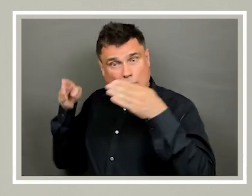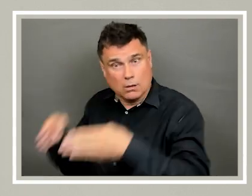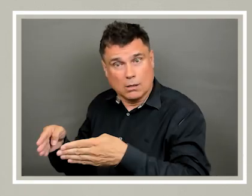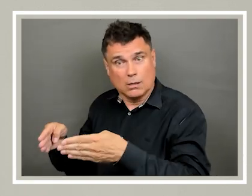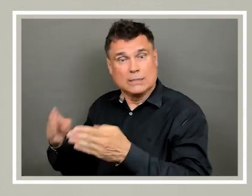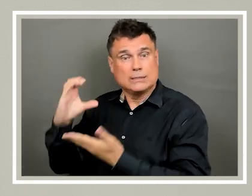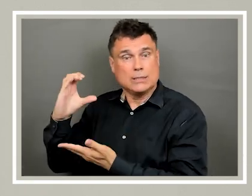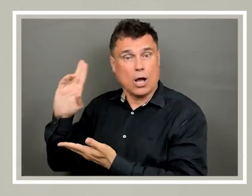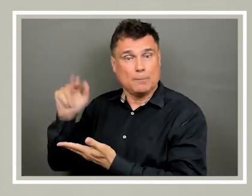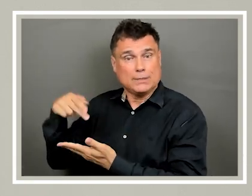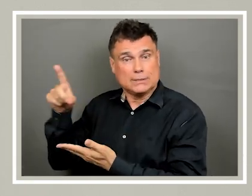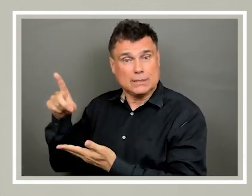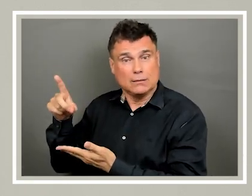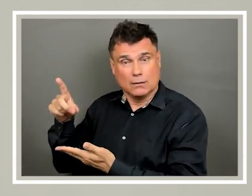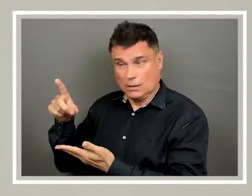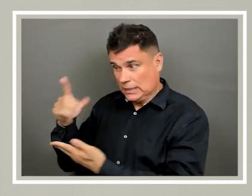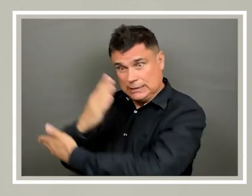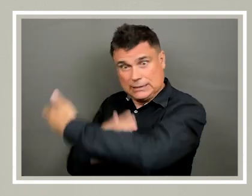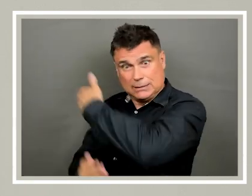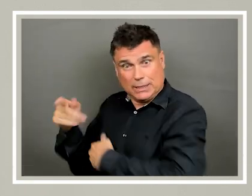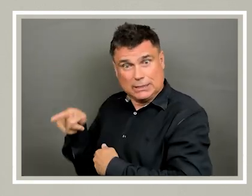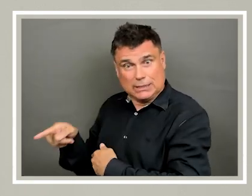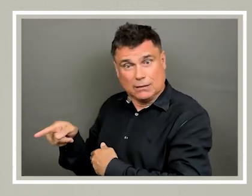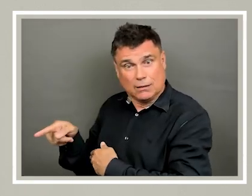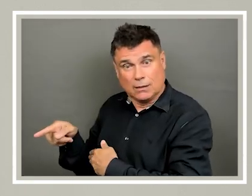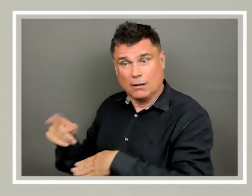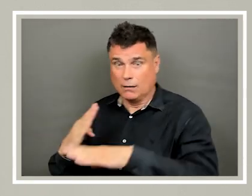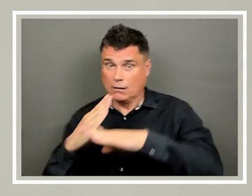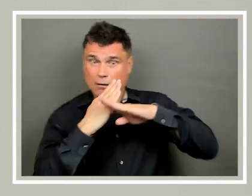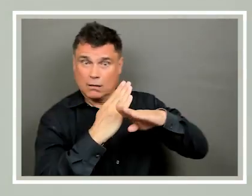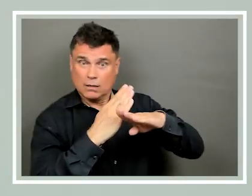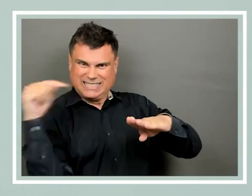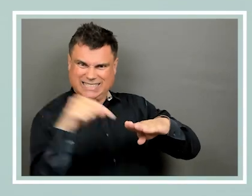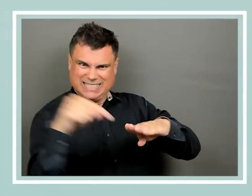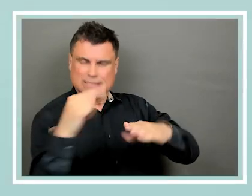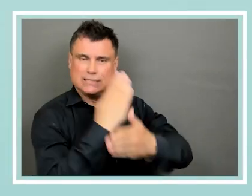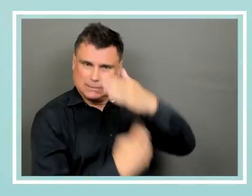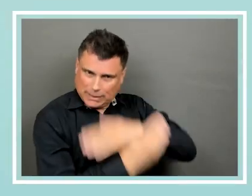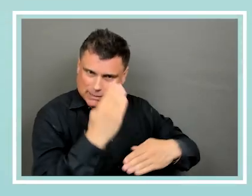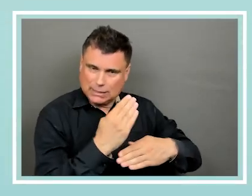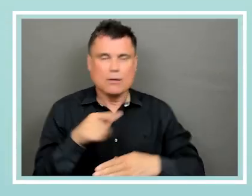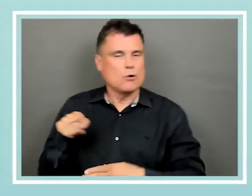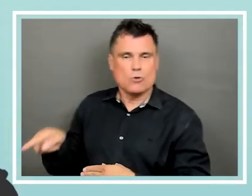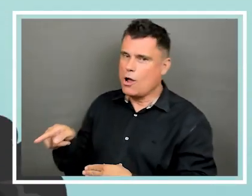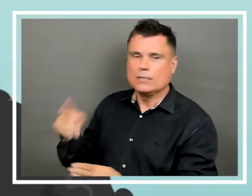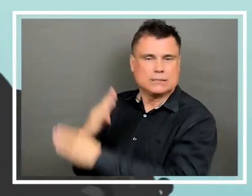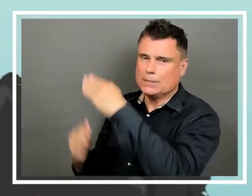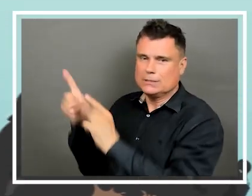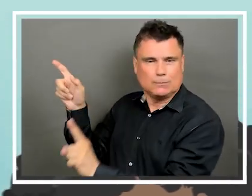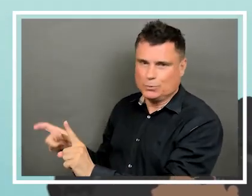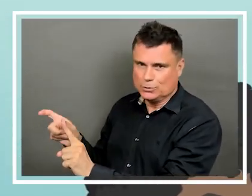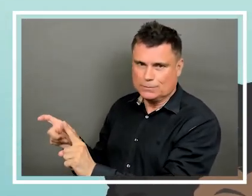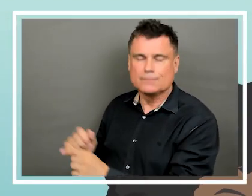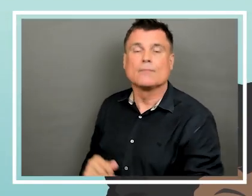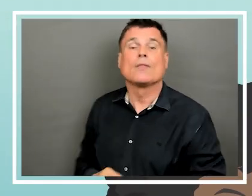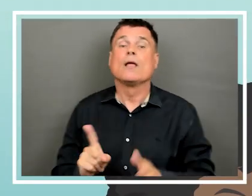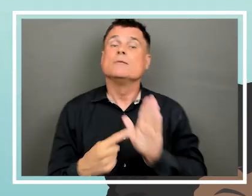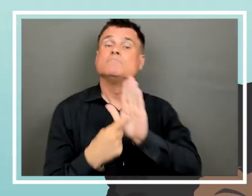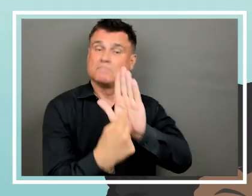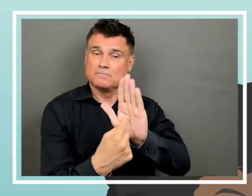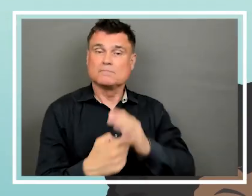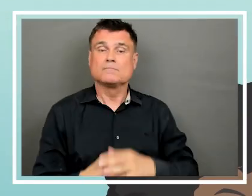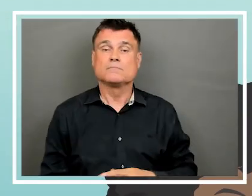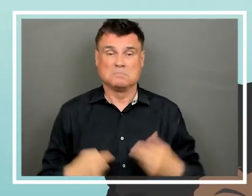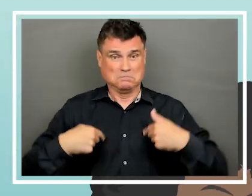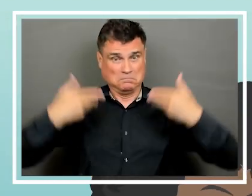CRPD sees disability as a result of barriers that exist in society. Think of it this way. I